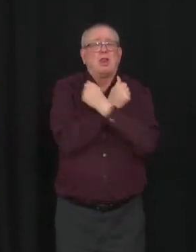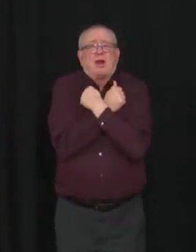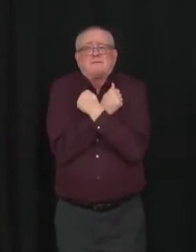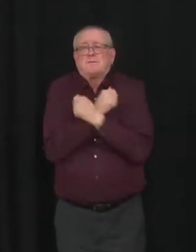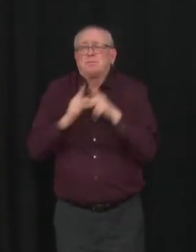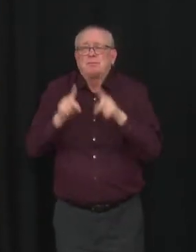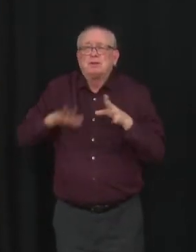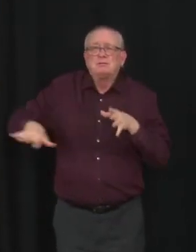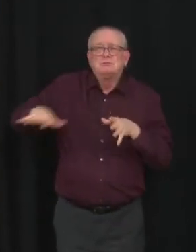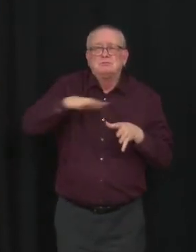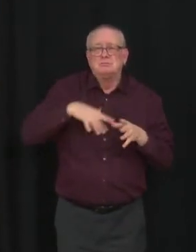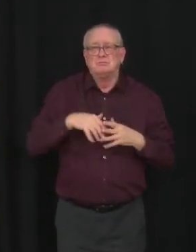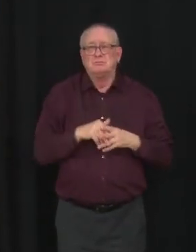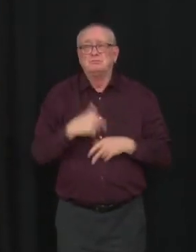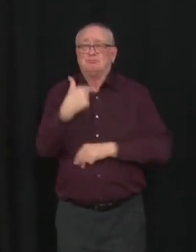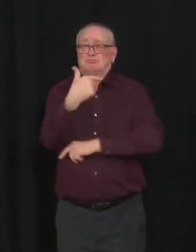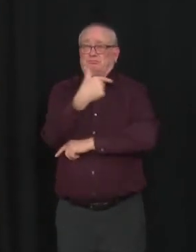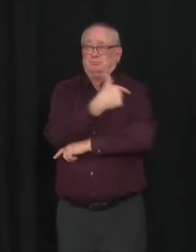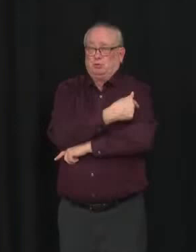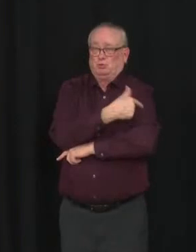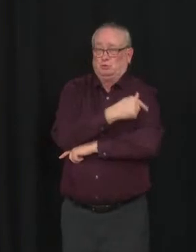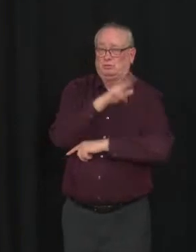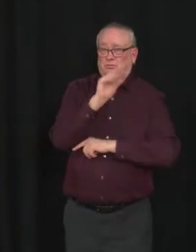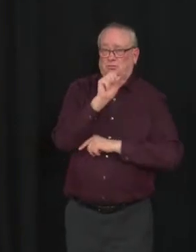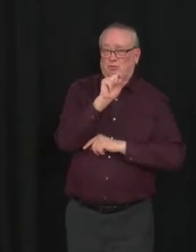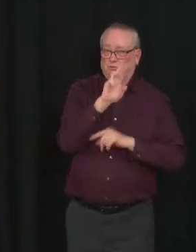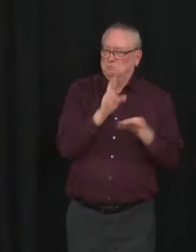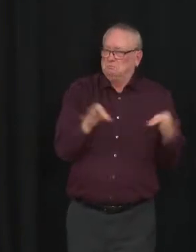also doing everything we can to get more